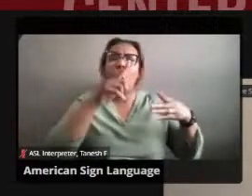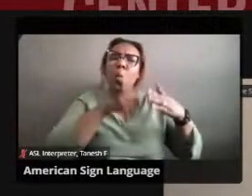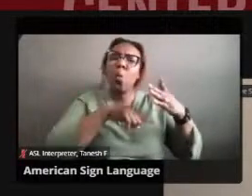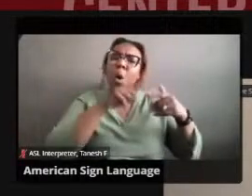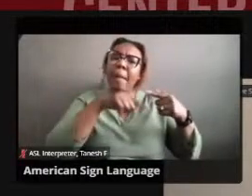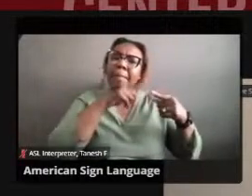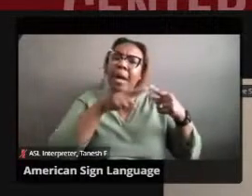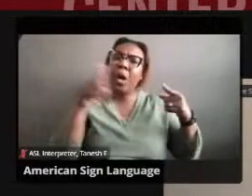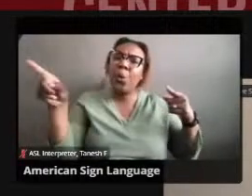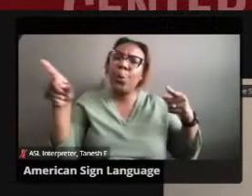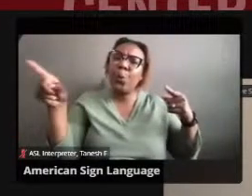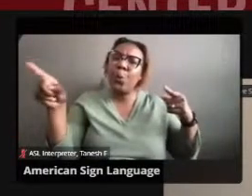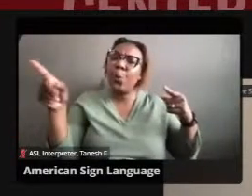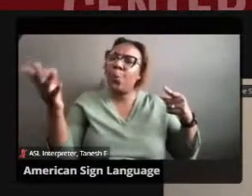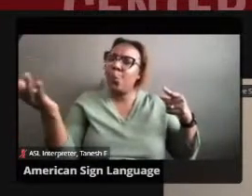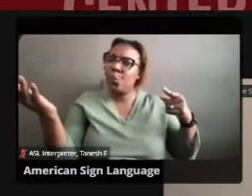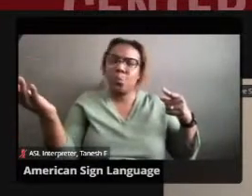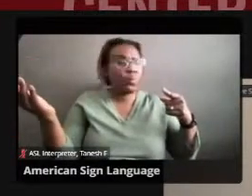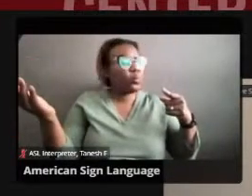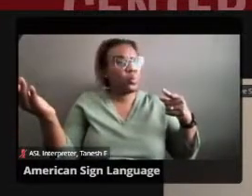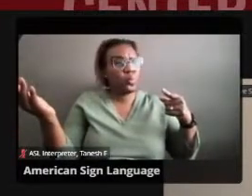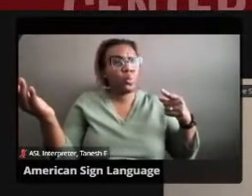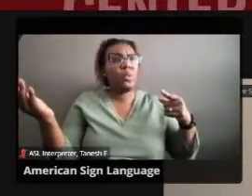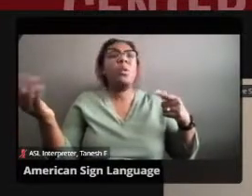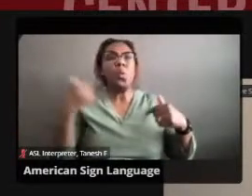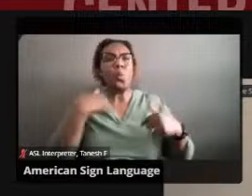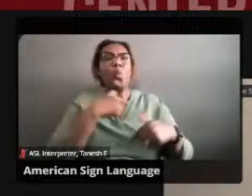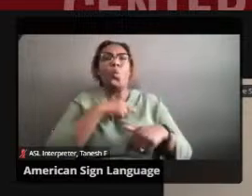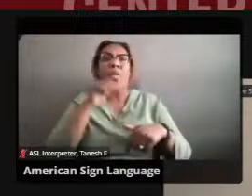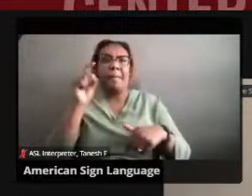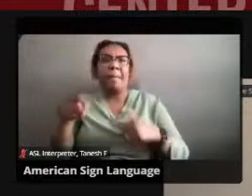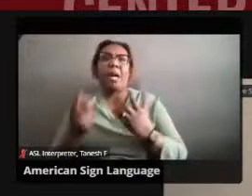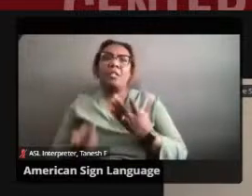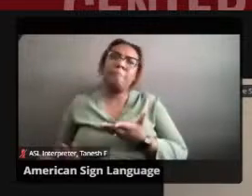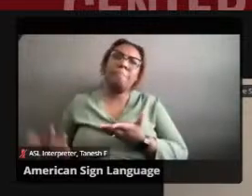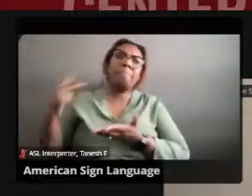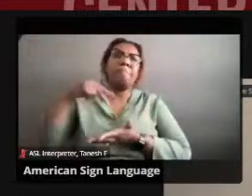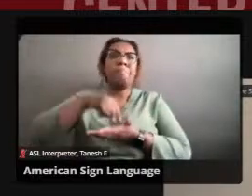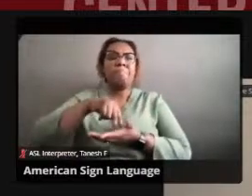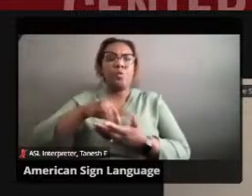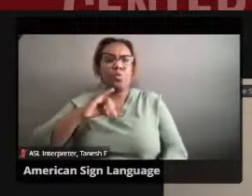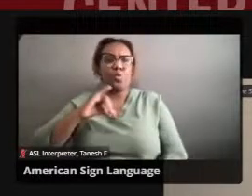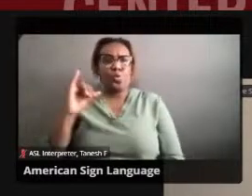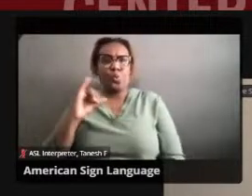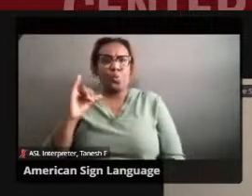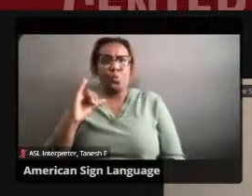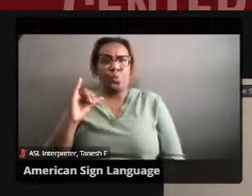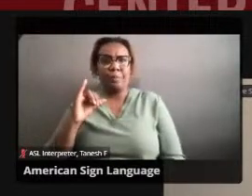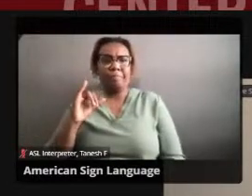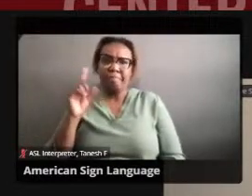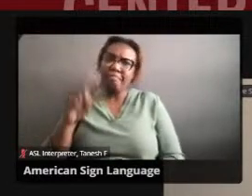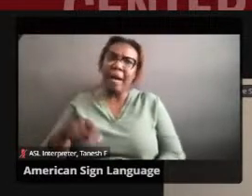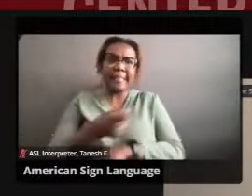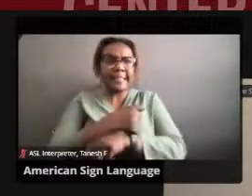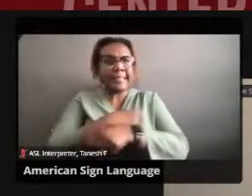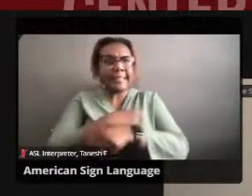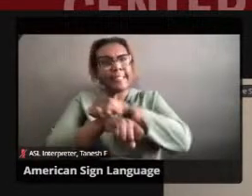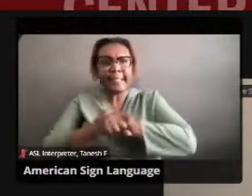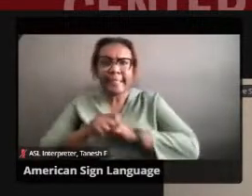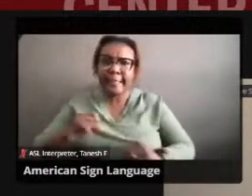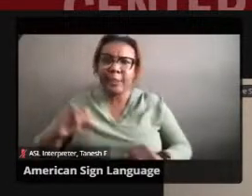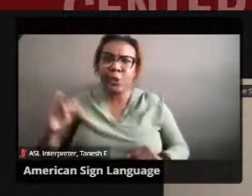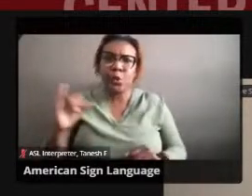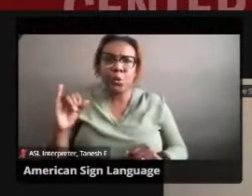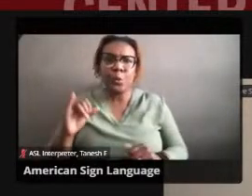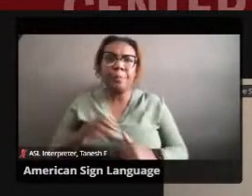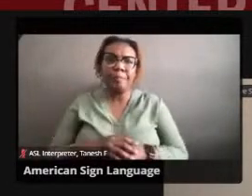message cause us to rise as well? I am mindful that unlike the